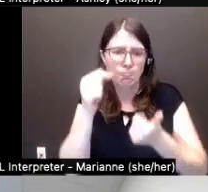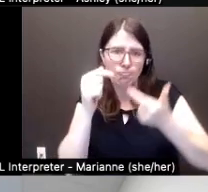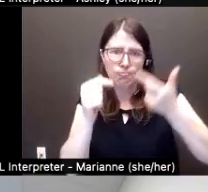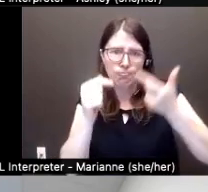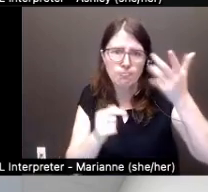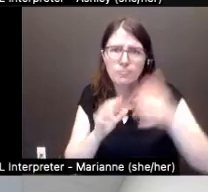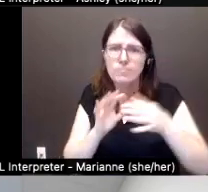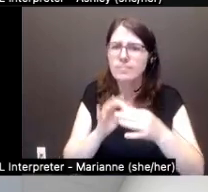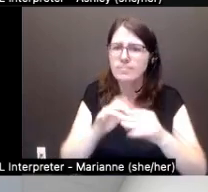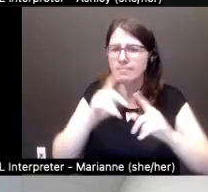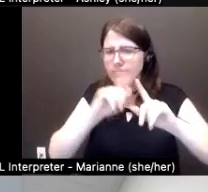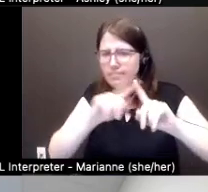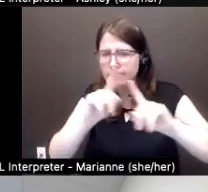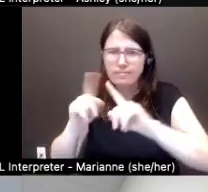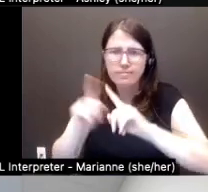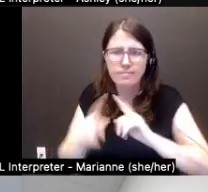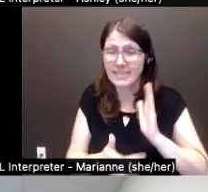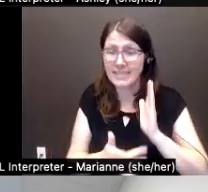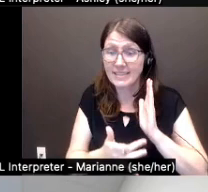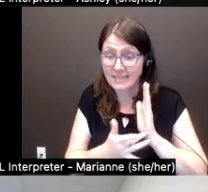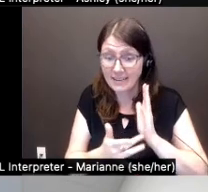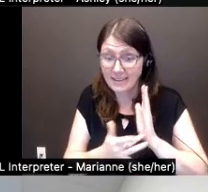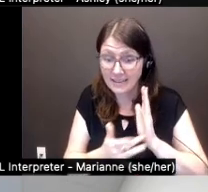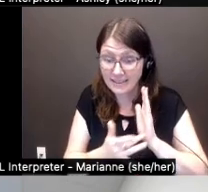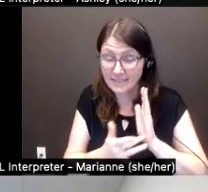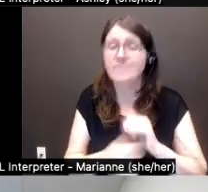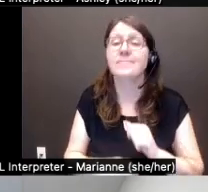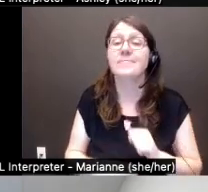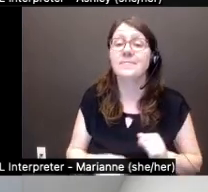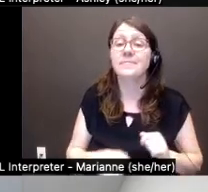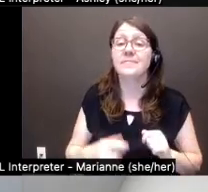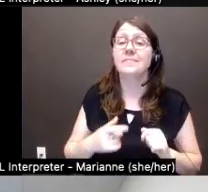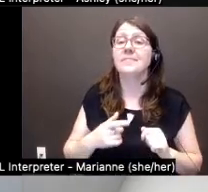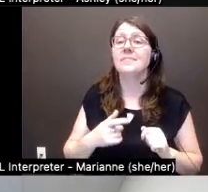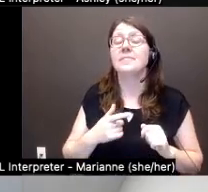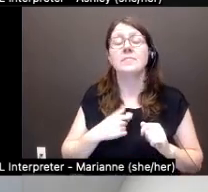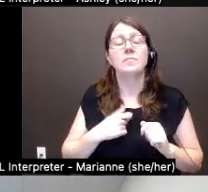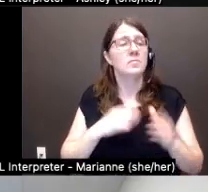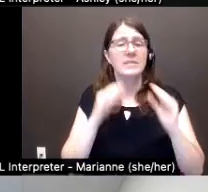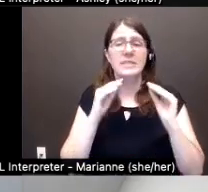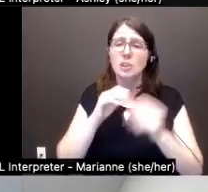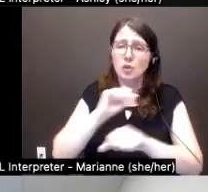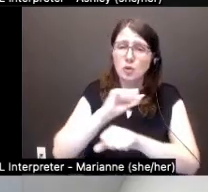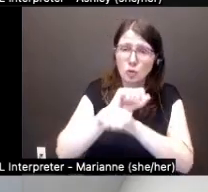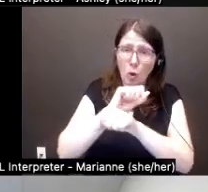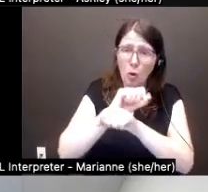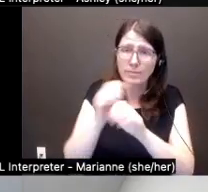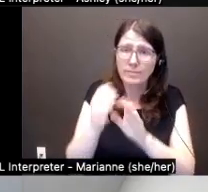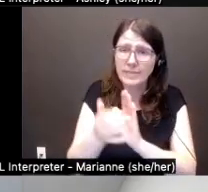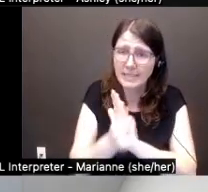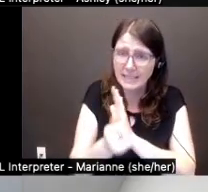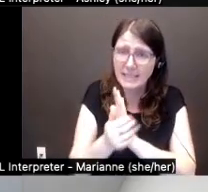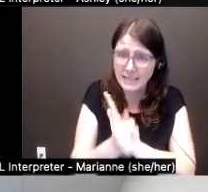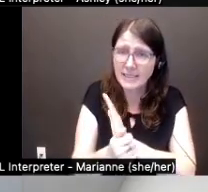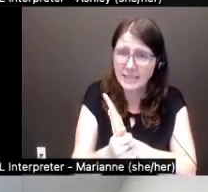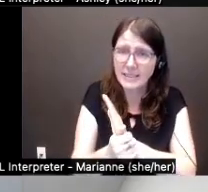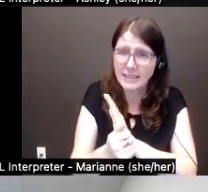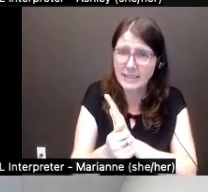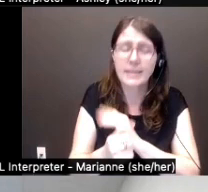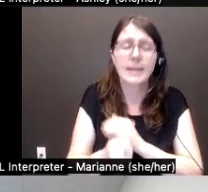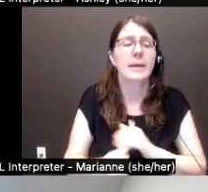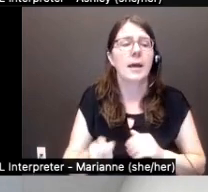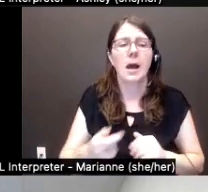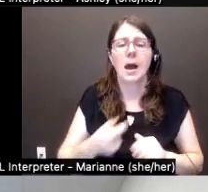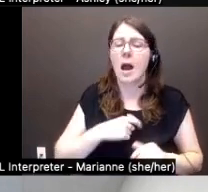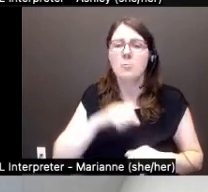Place. I also instruct other workshops related to employability skills that we offer at the Learning Place. I'm really passionate